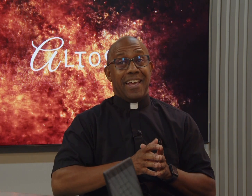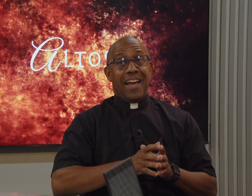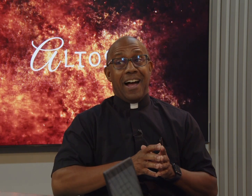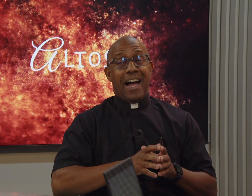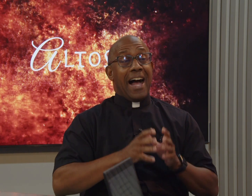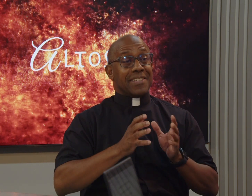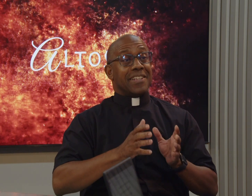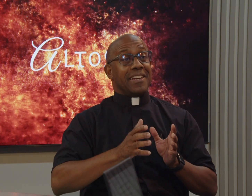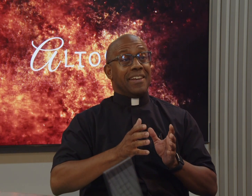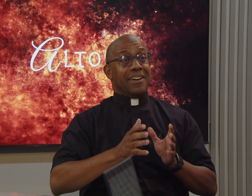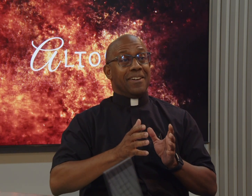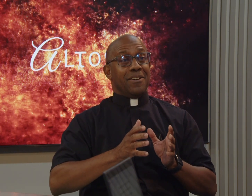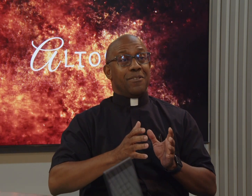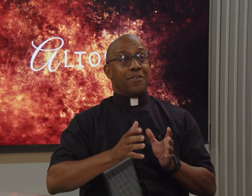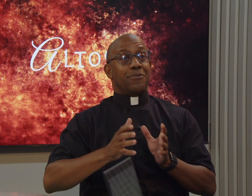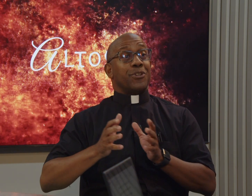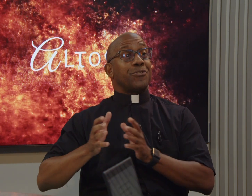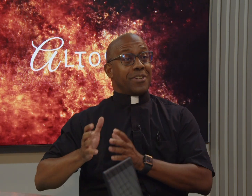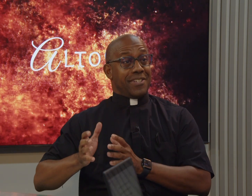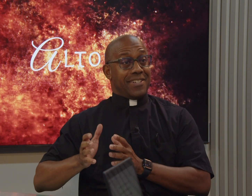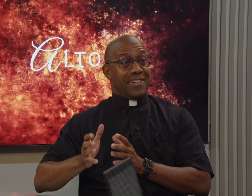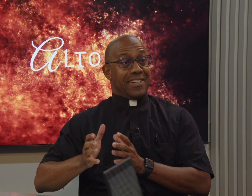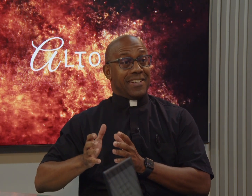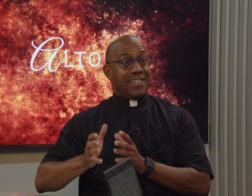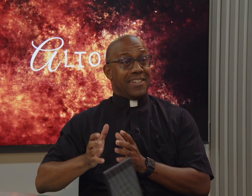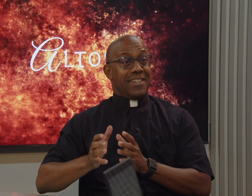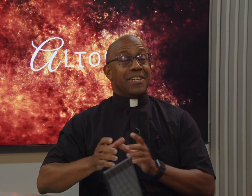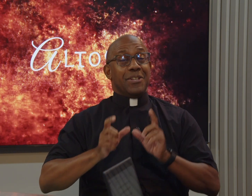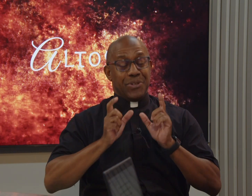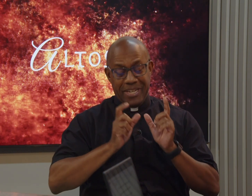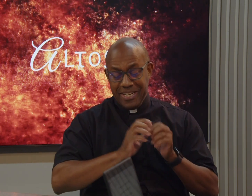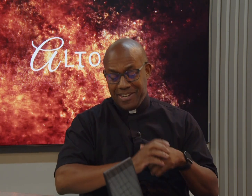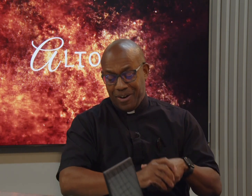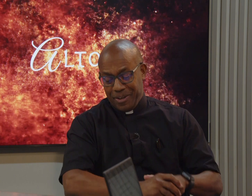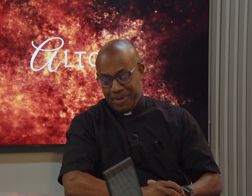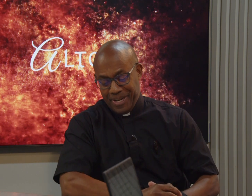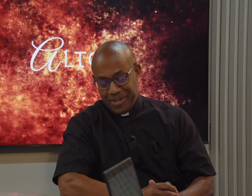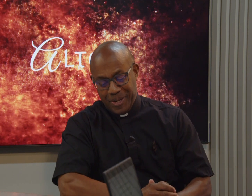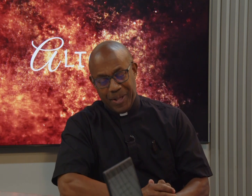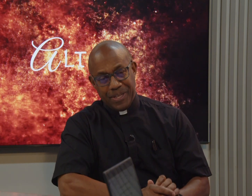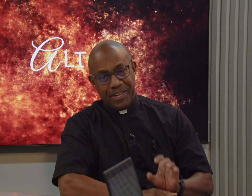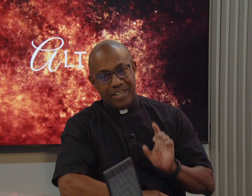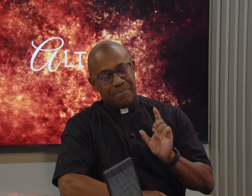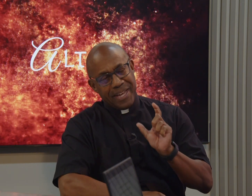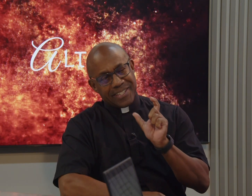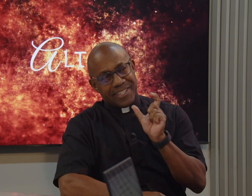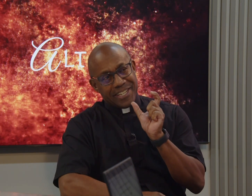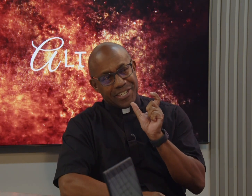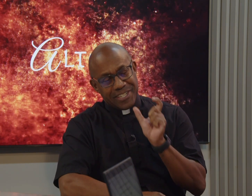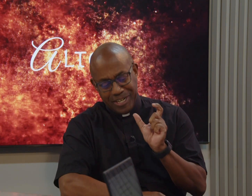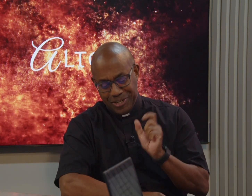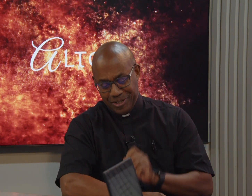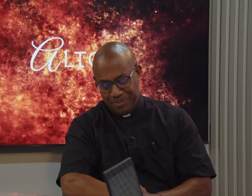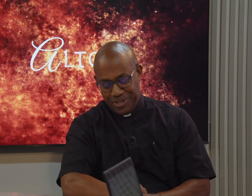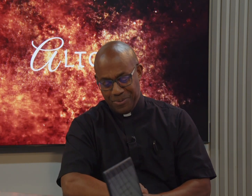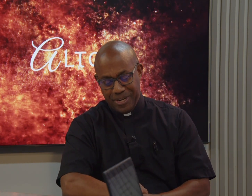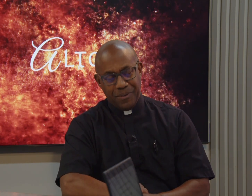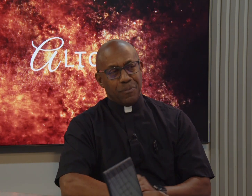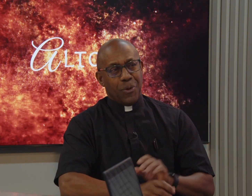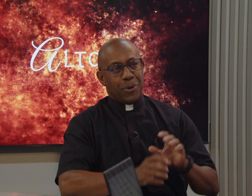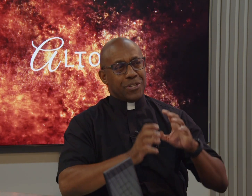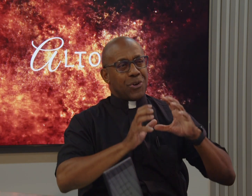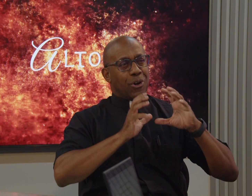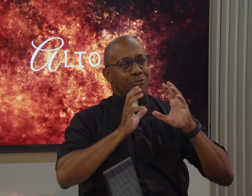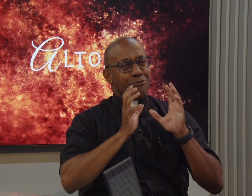is asking for trust. So in the document, it makes a distinction